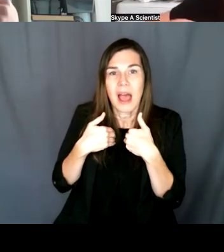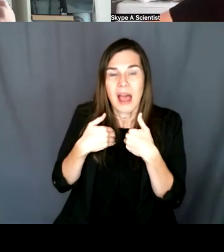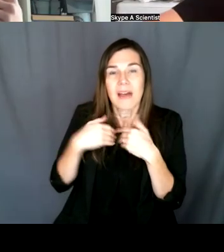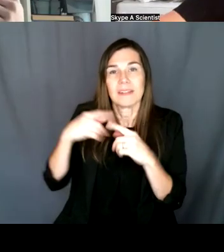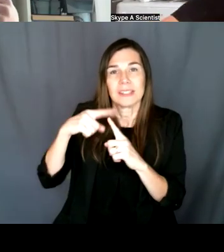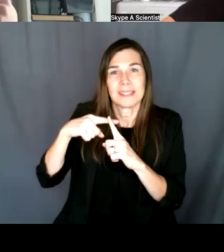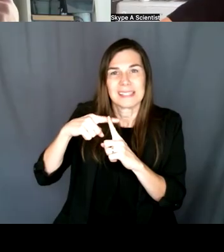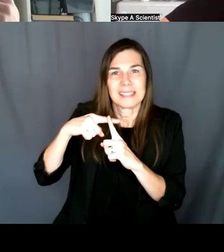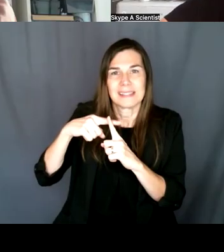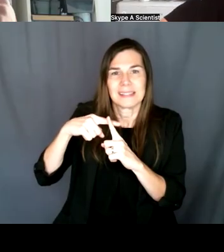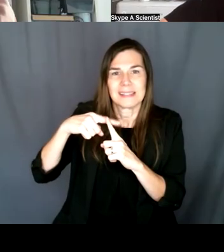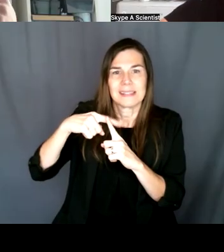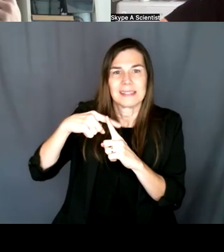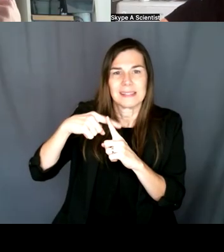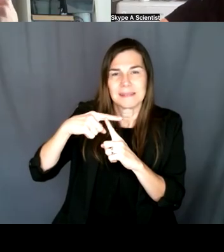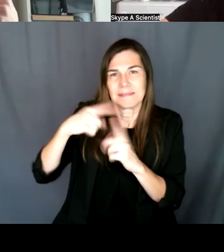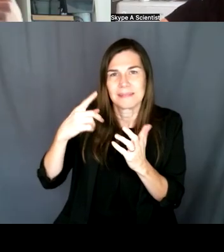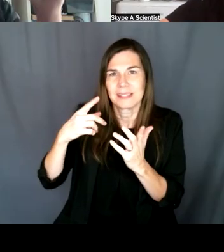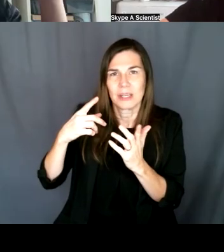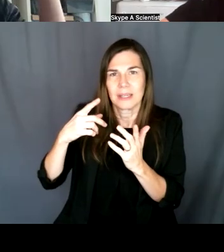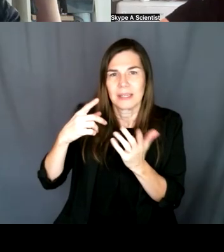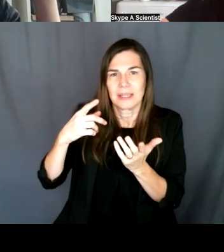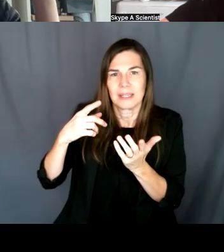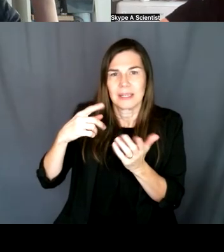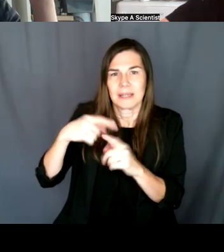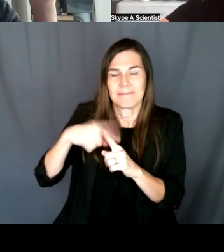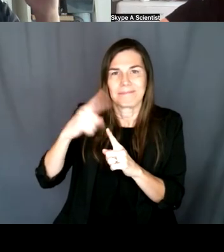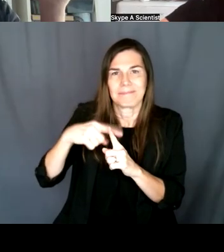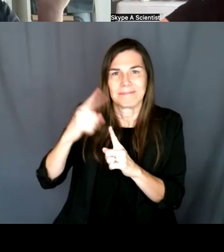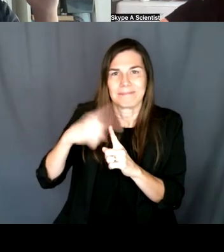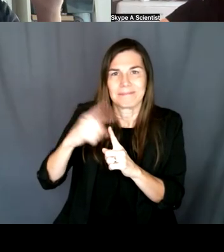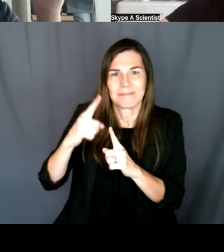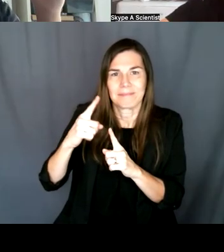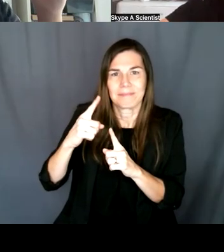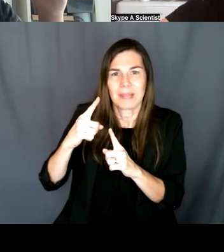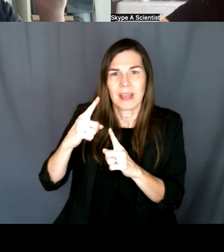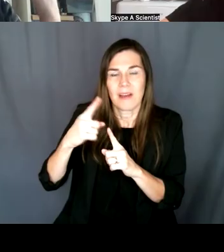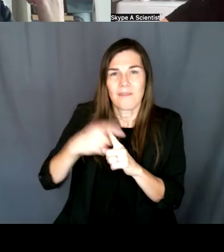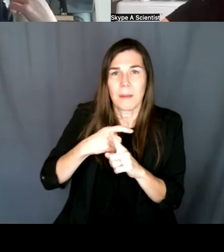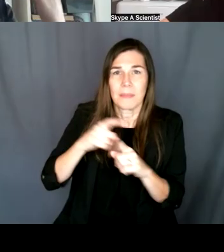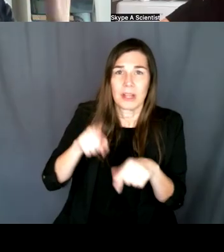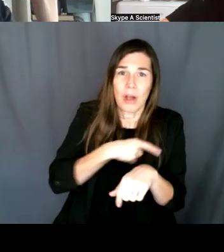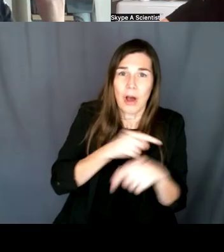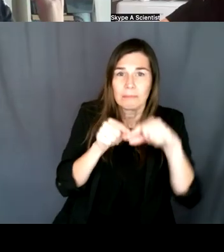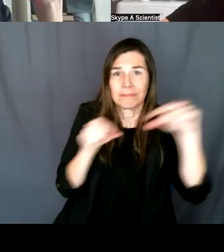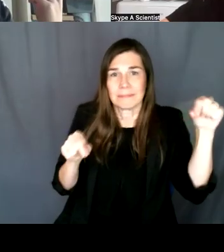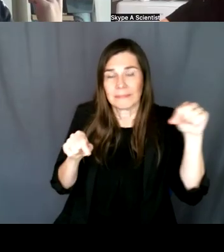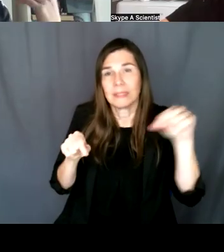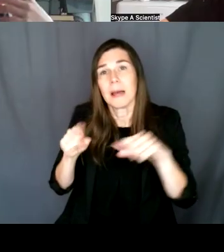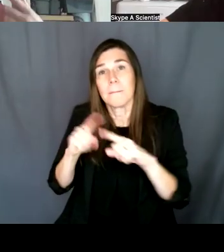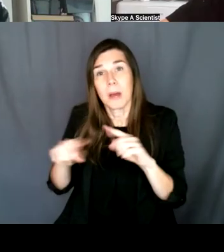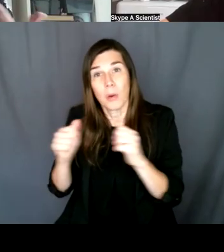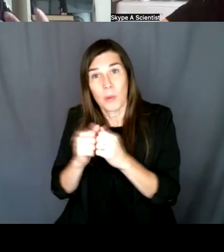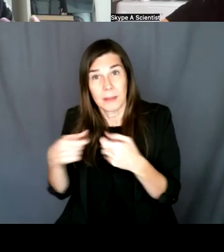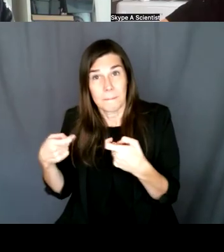sits there and repels the magnet in the long bit from the magnet in the base. But with the battery in there,